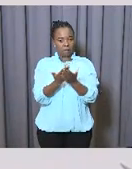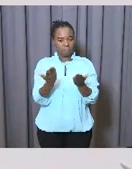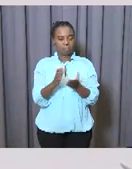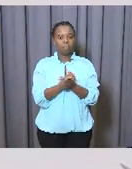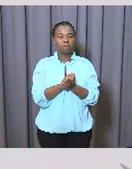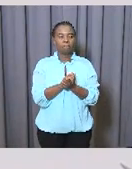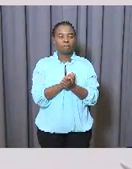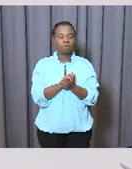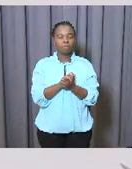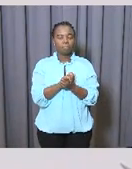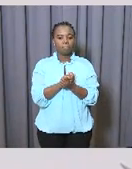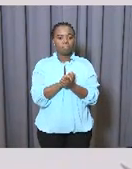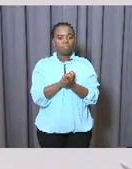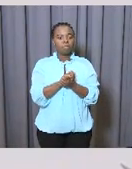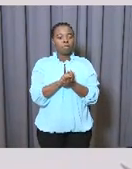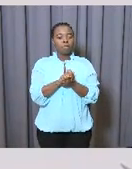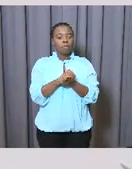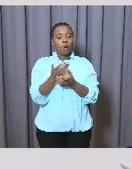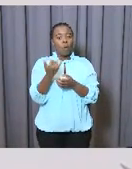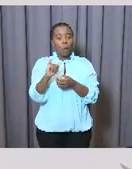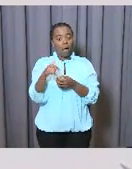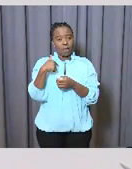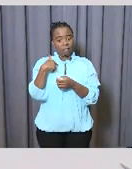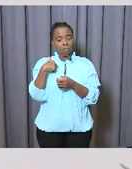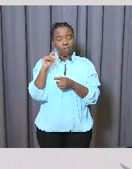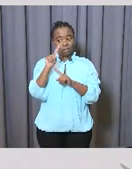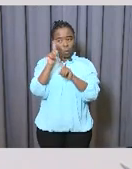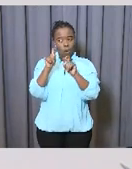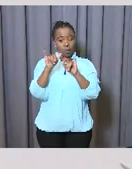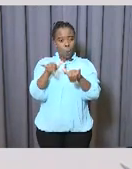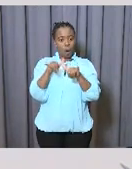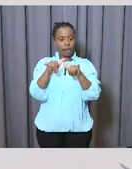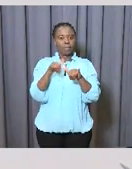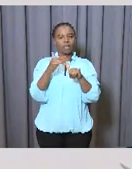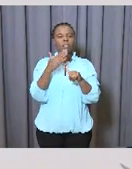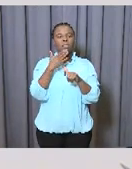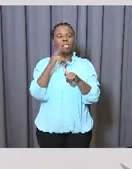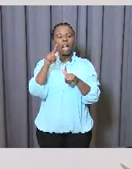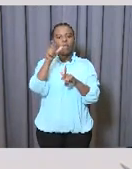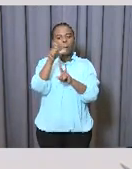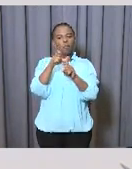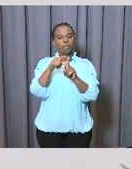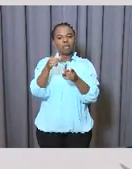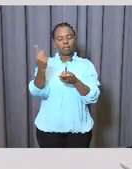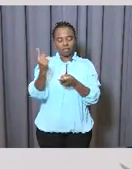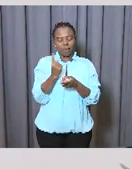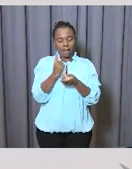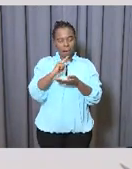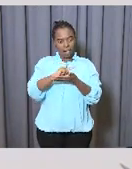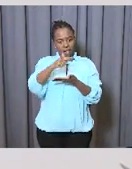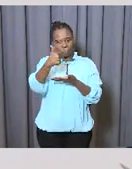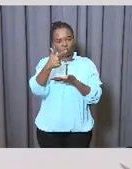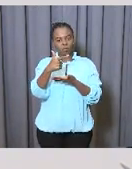While we're taking the questions, can somebody come and attend to the computer here? Work. The one that feeds the